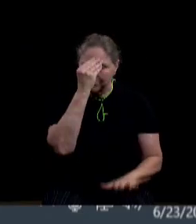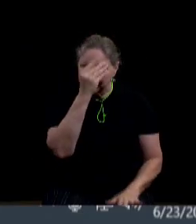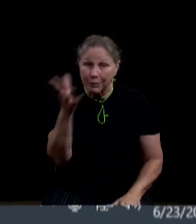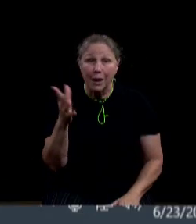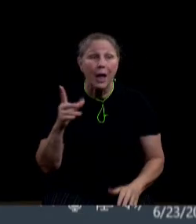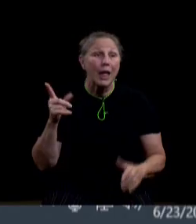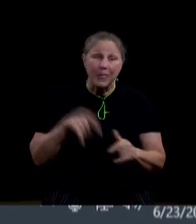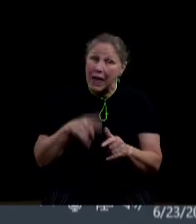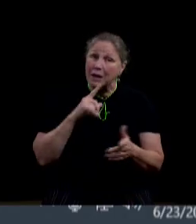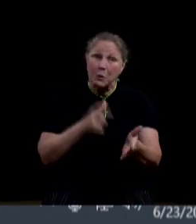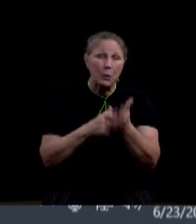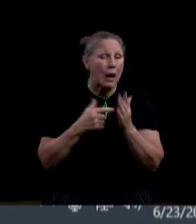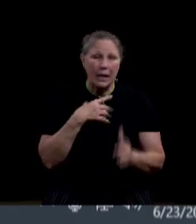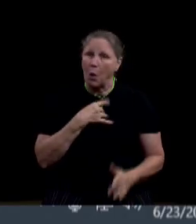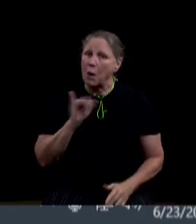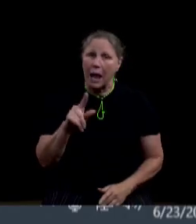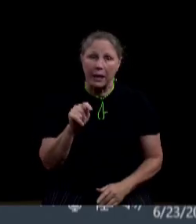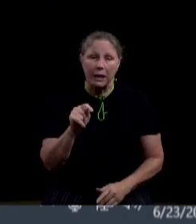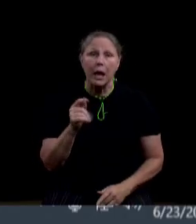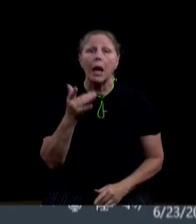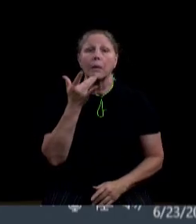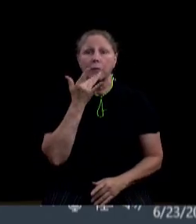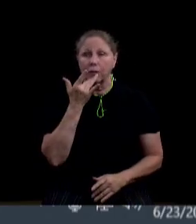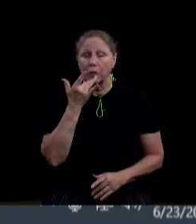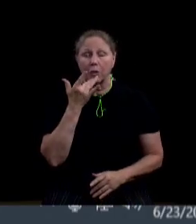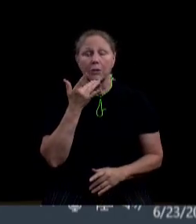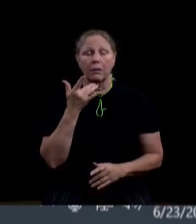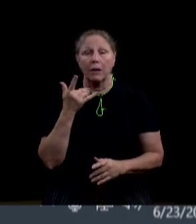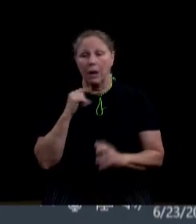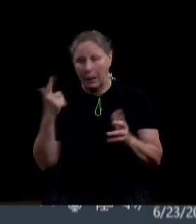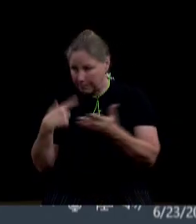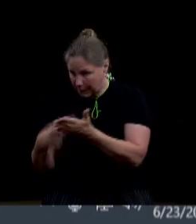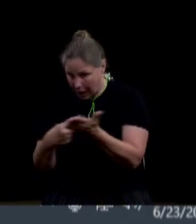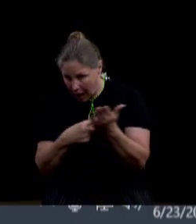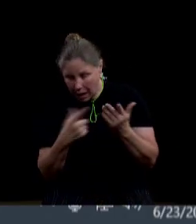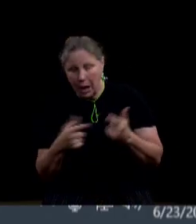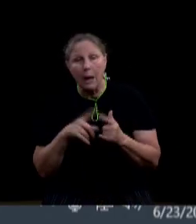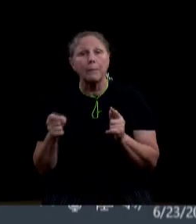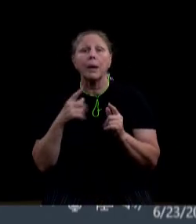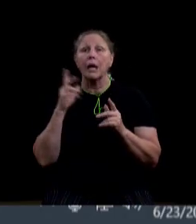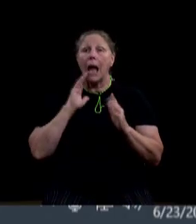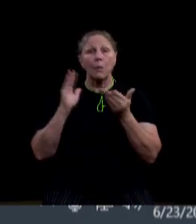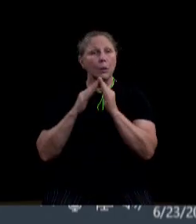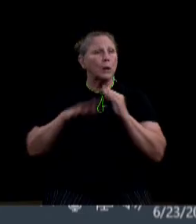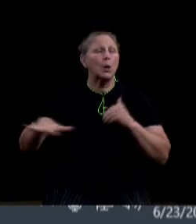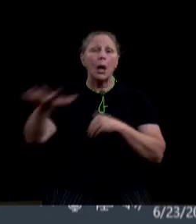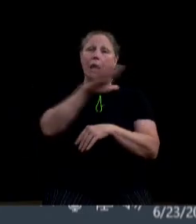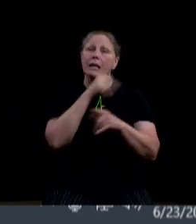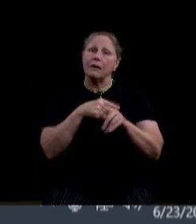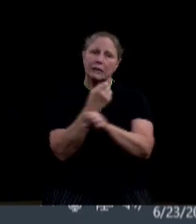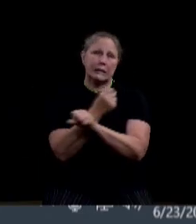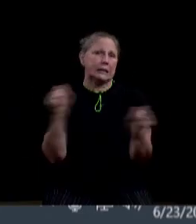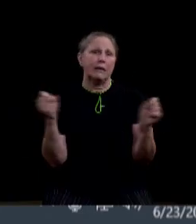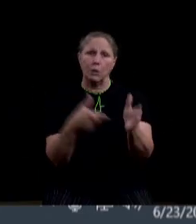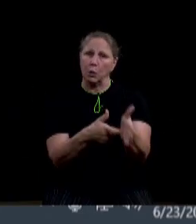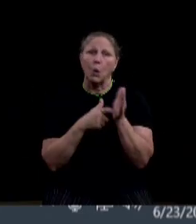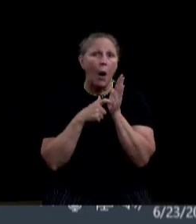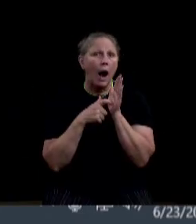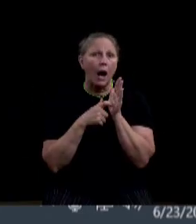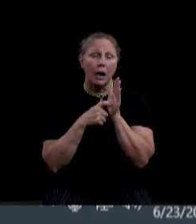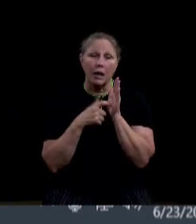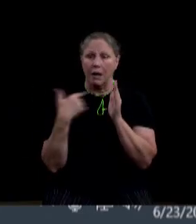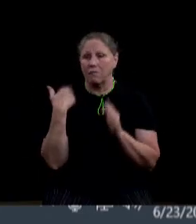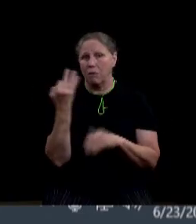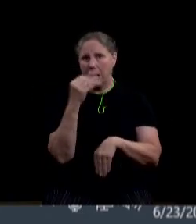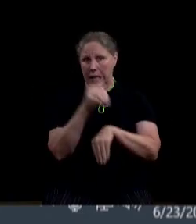but in order to protect the health and safety of our community, I felt it was necessary to go ahead and do that on Friday evening. So I'll open it up